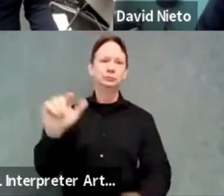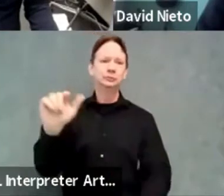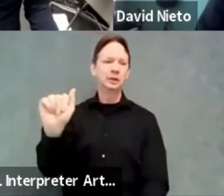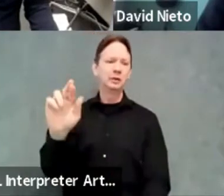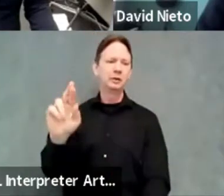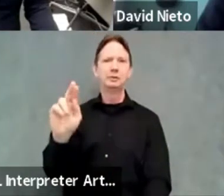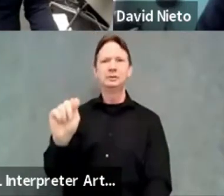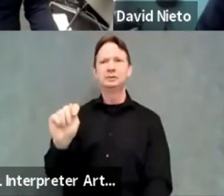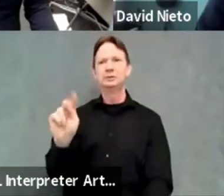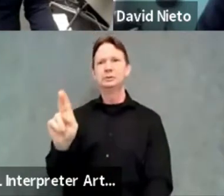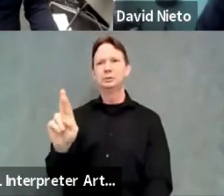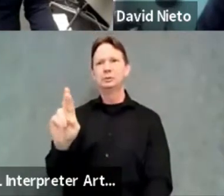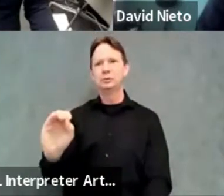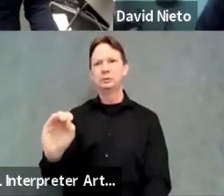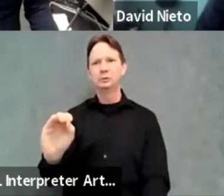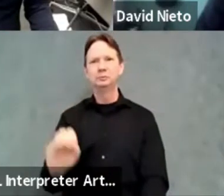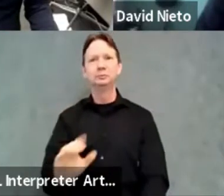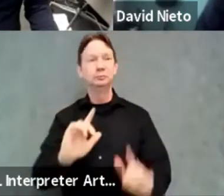Over to you, Achuro.